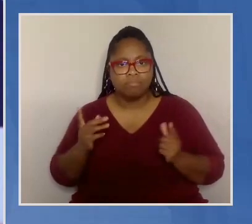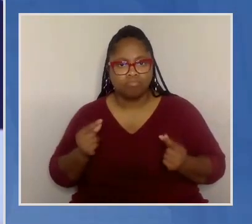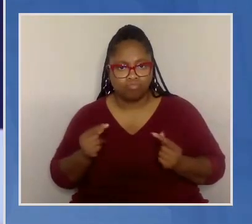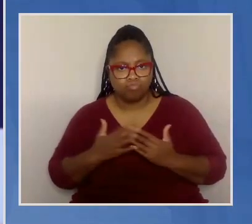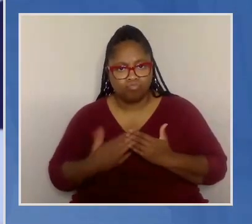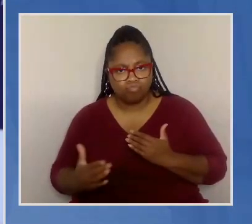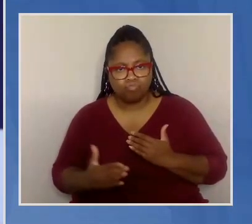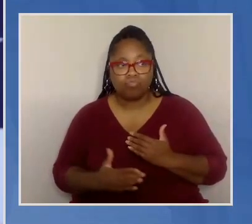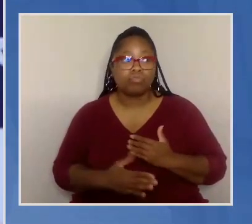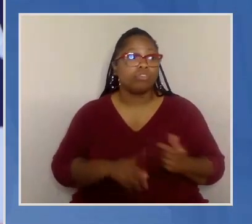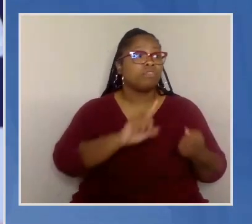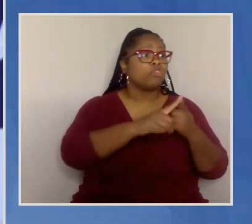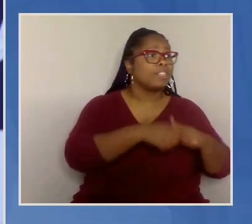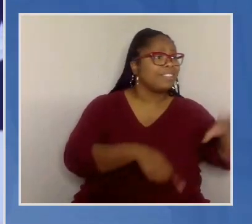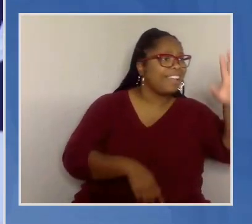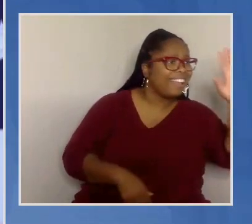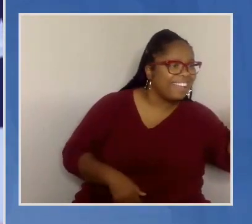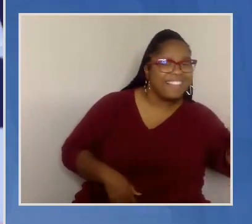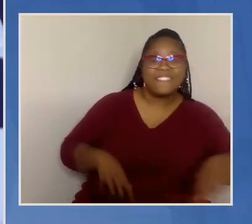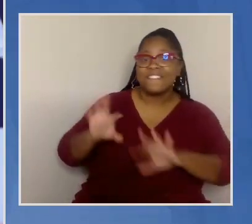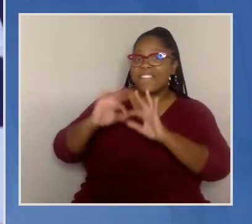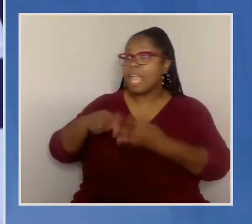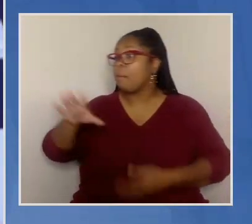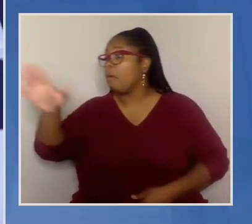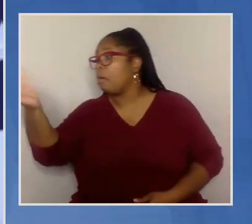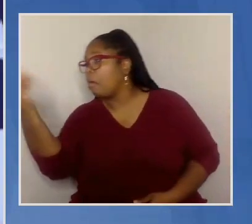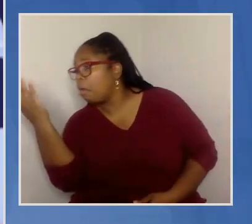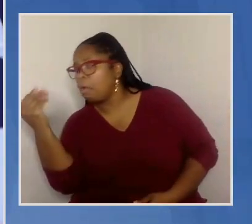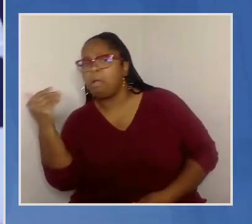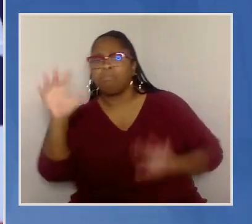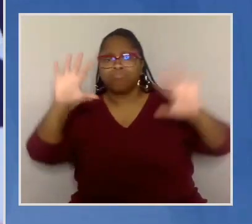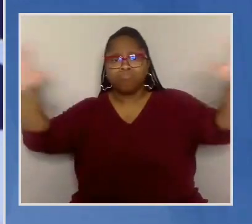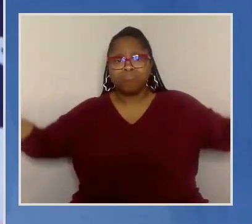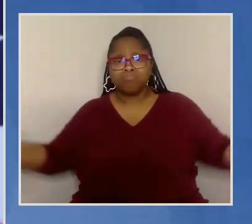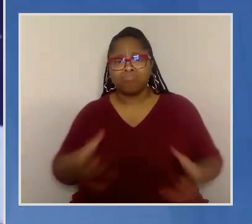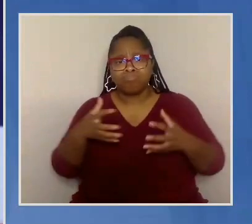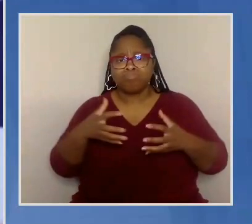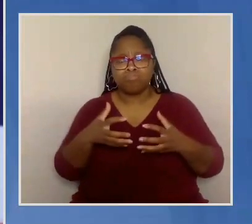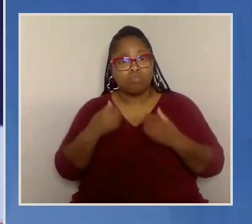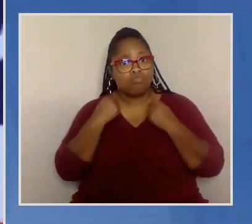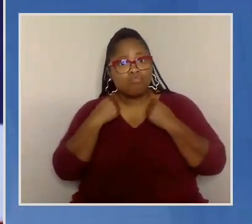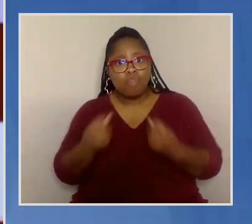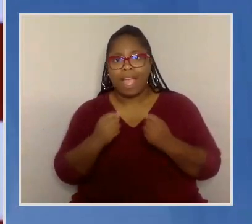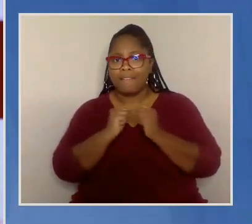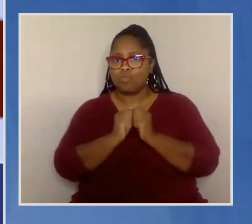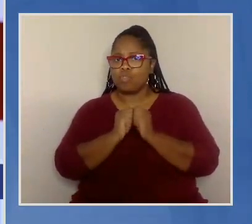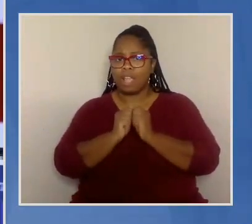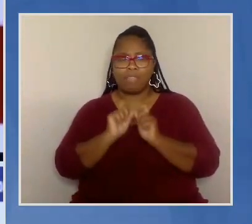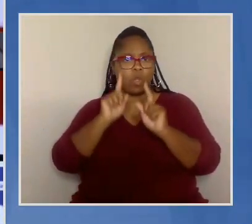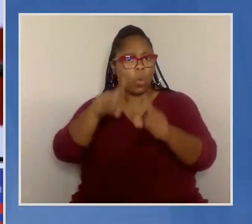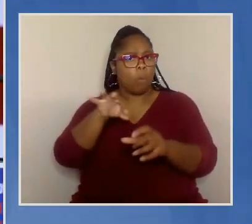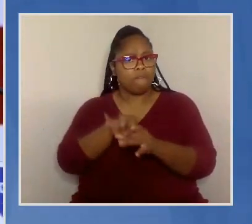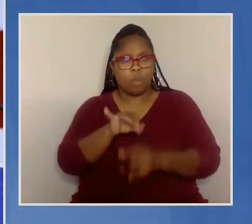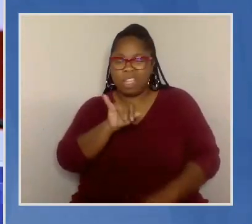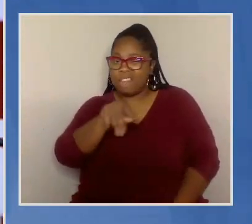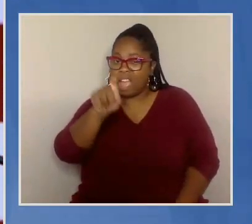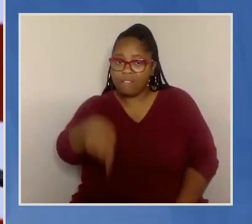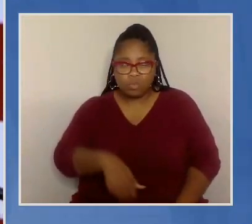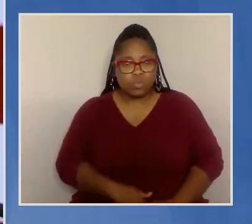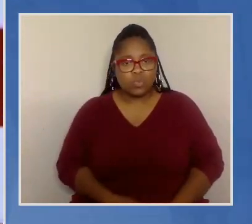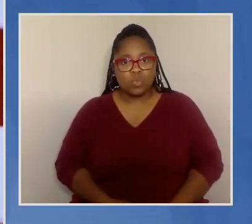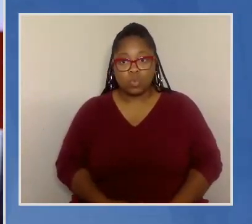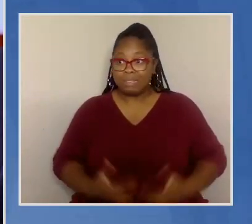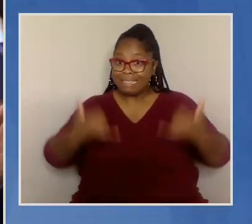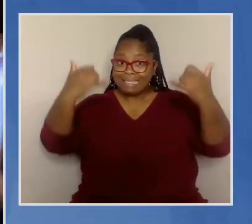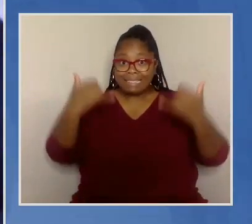your family and your friends out to vote. Drive them to the polls if you have to. This